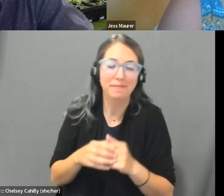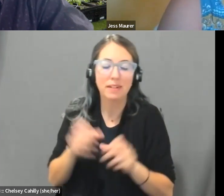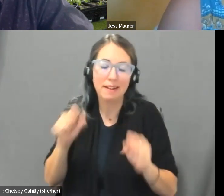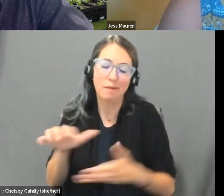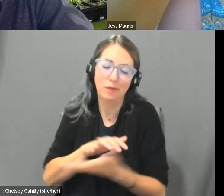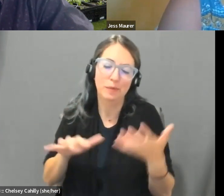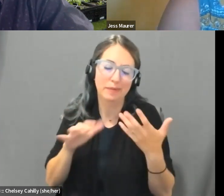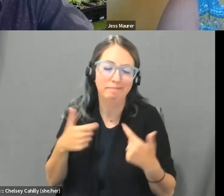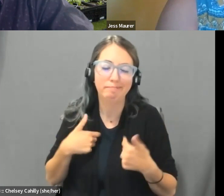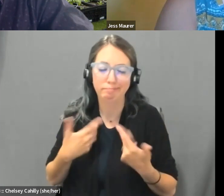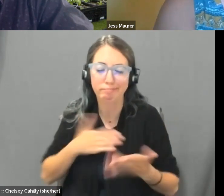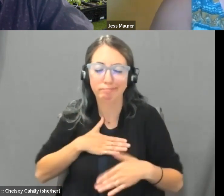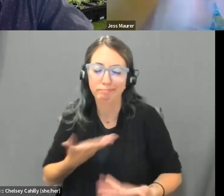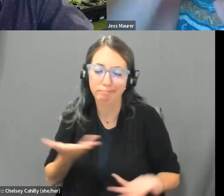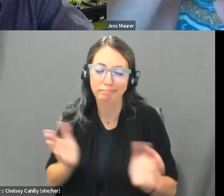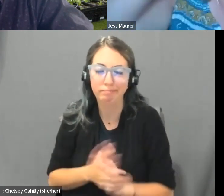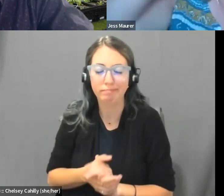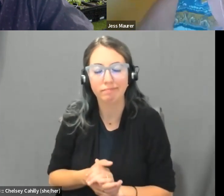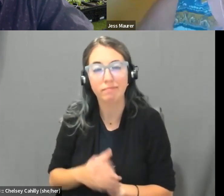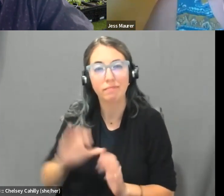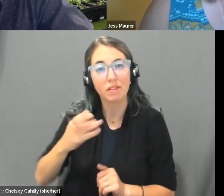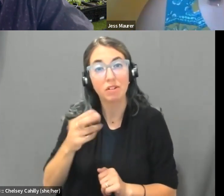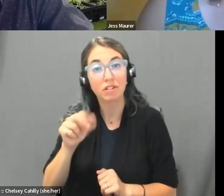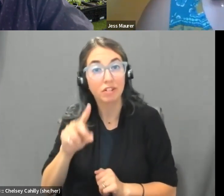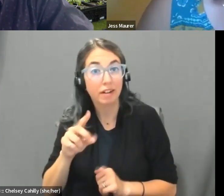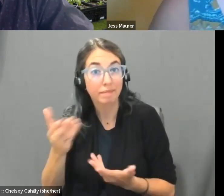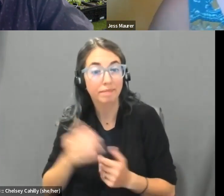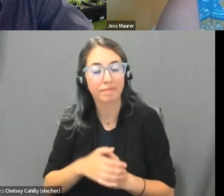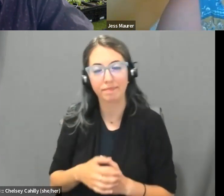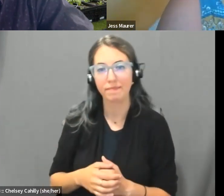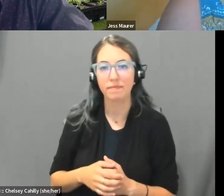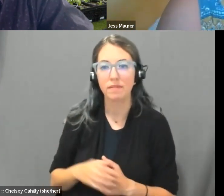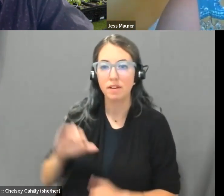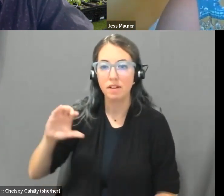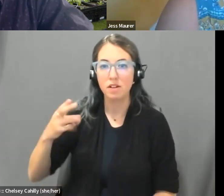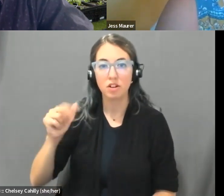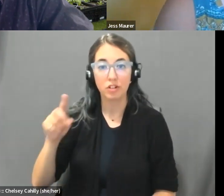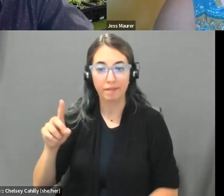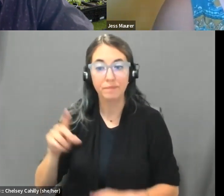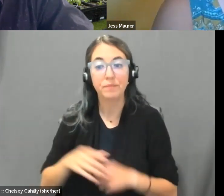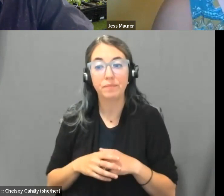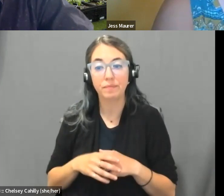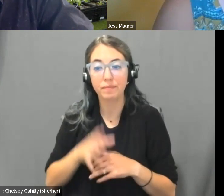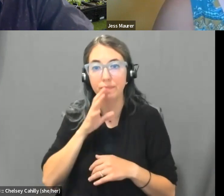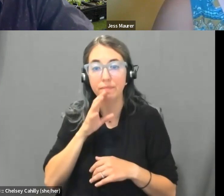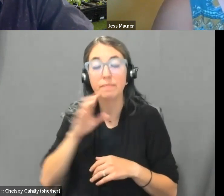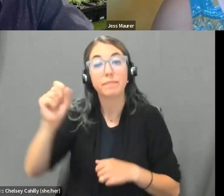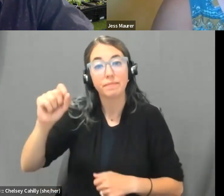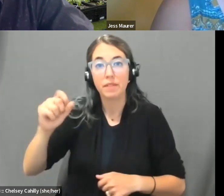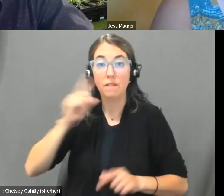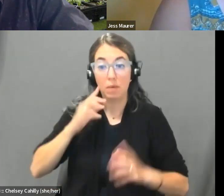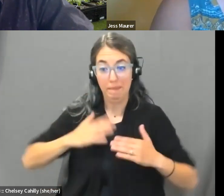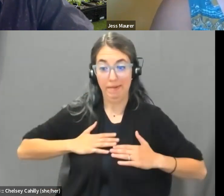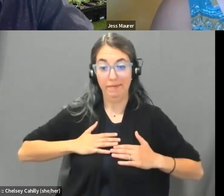Yeah, I think I agree with everything that's said, and I'll just speak to how we do this at the Health Information Exchange when